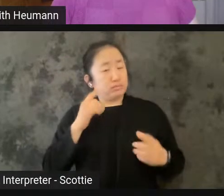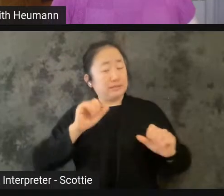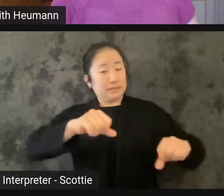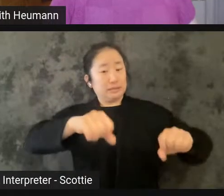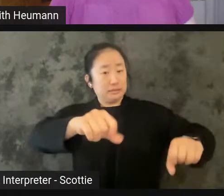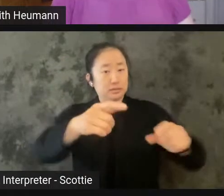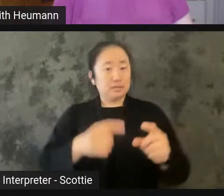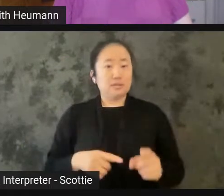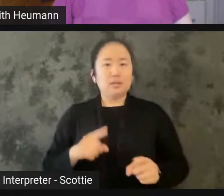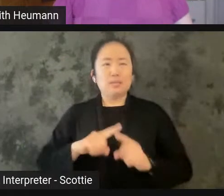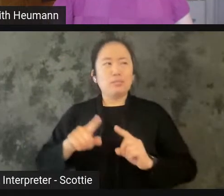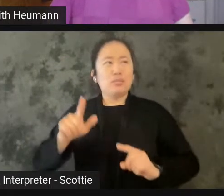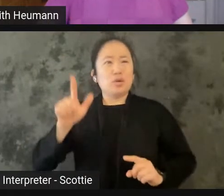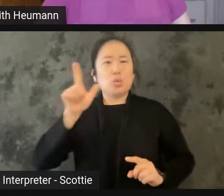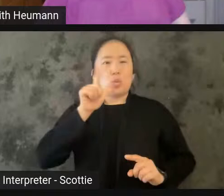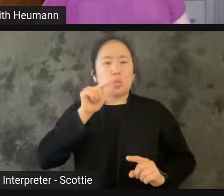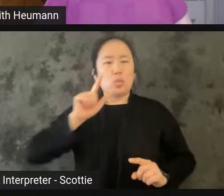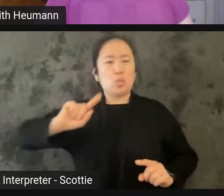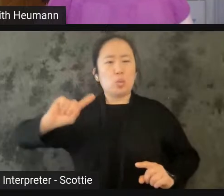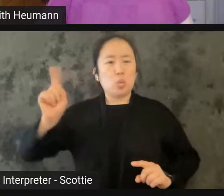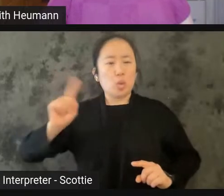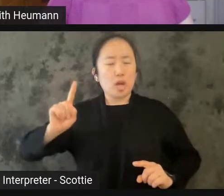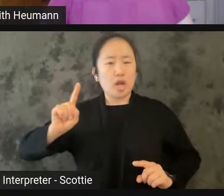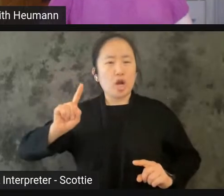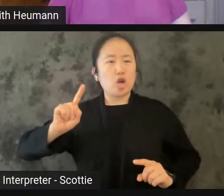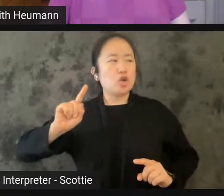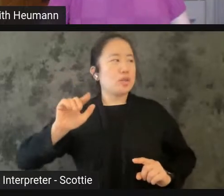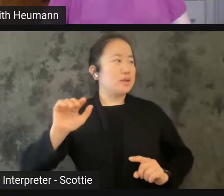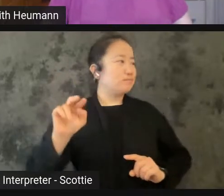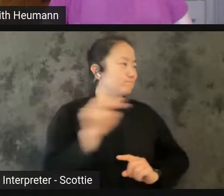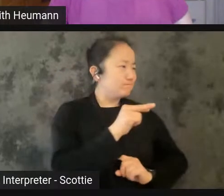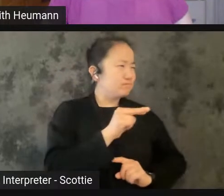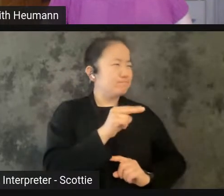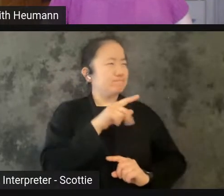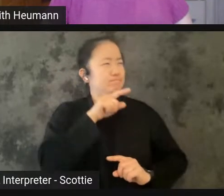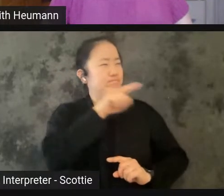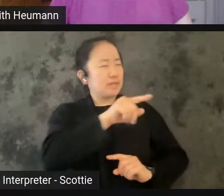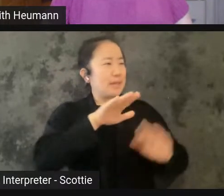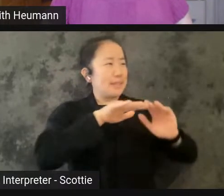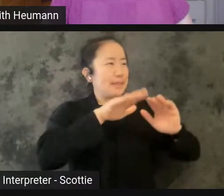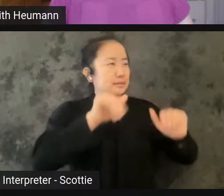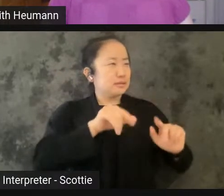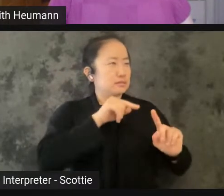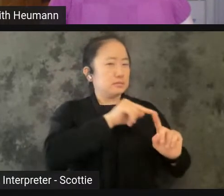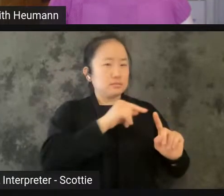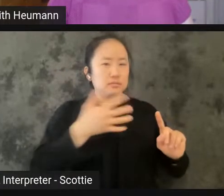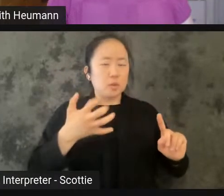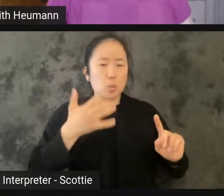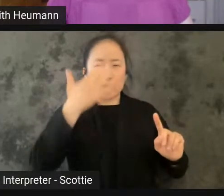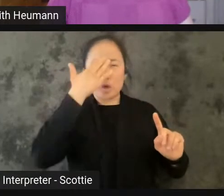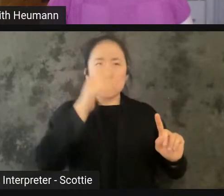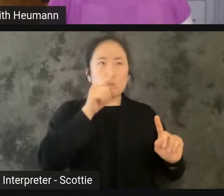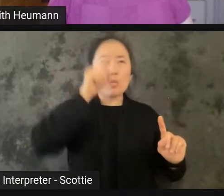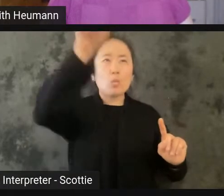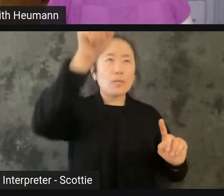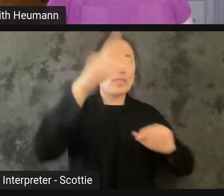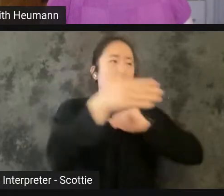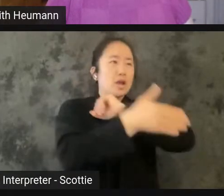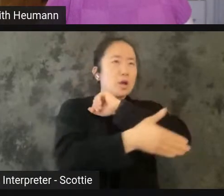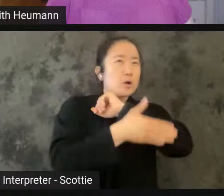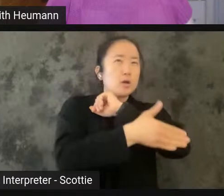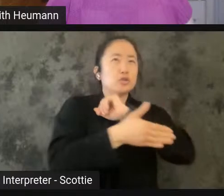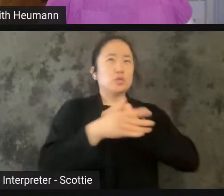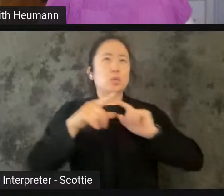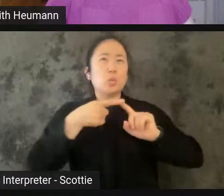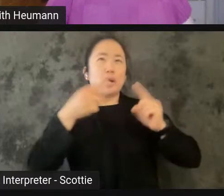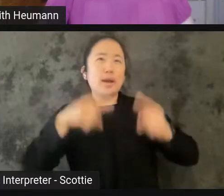turn and say, I want to look at this system in X state or in Y country. What is different